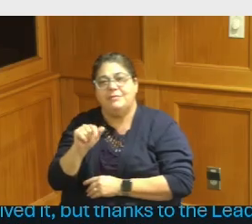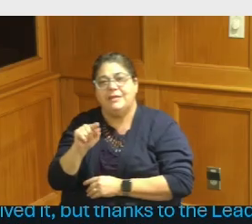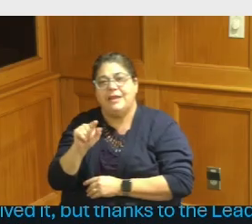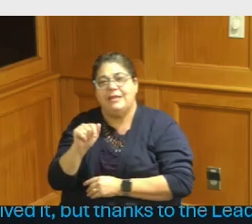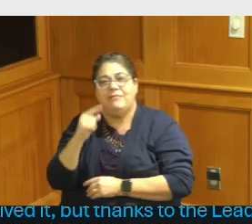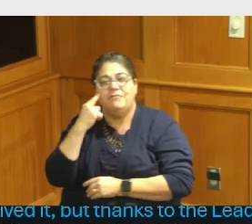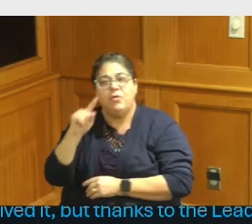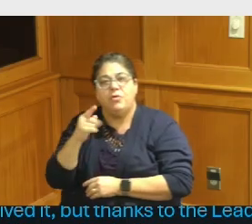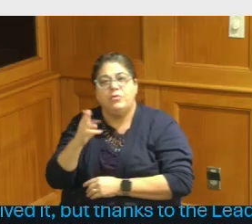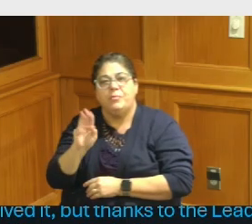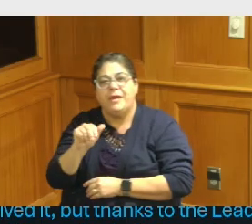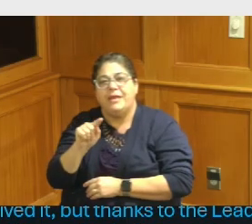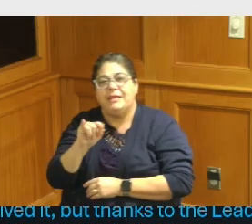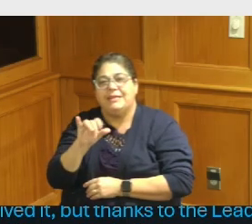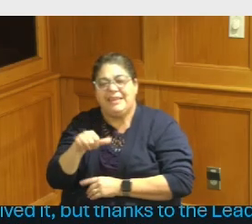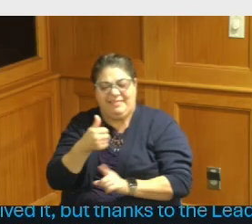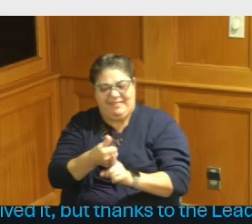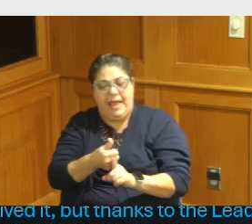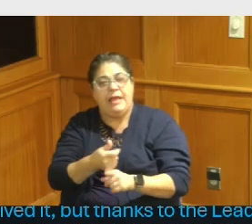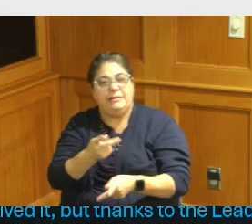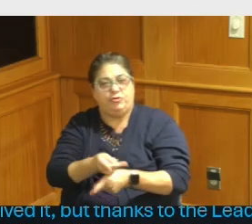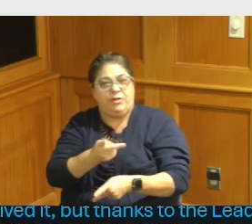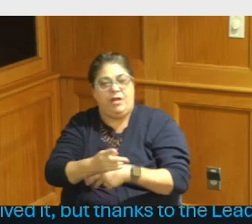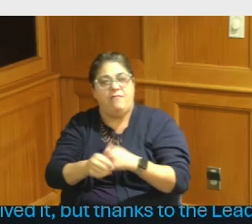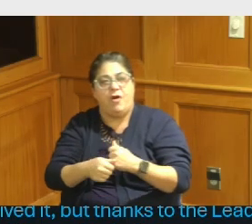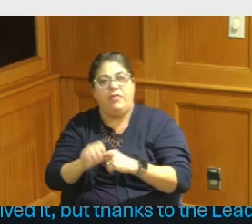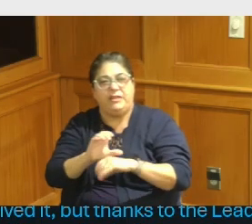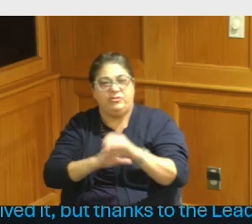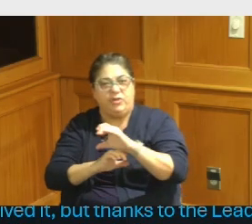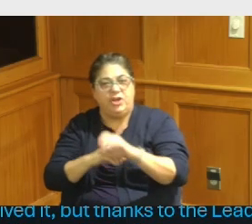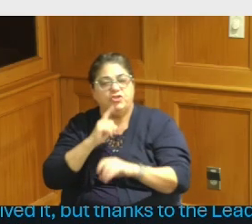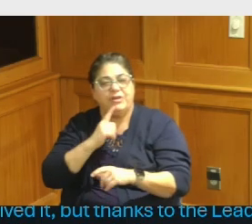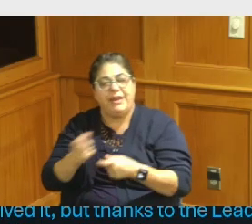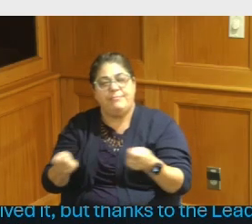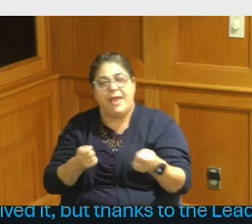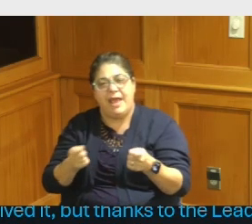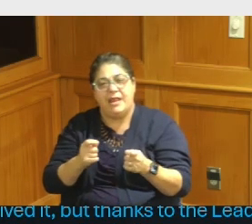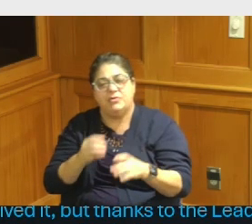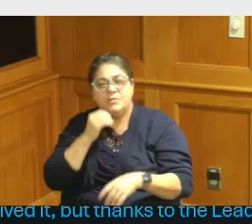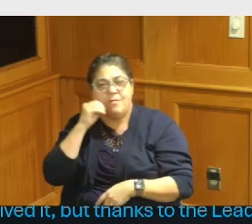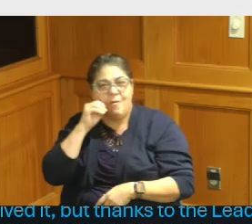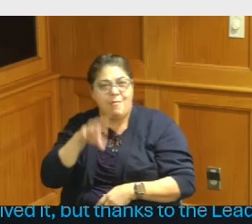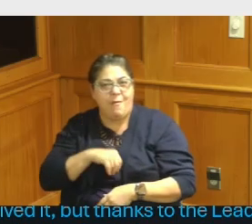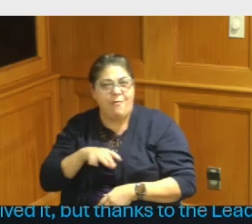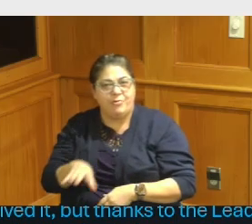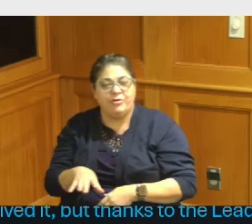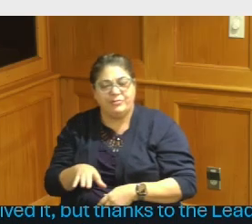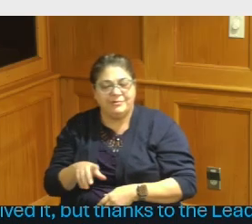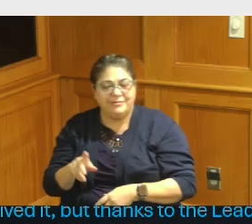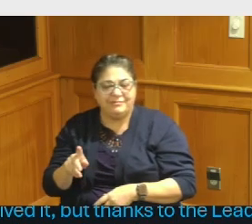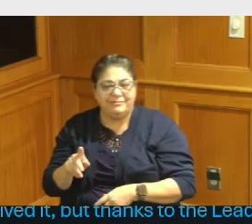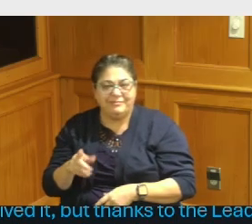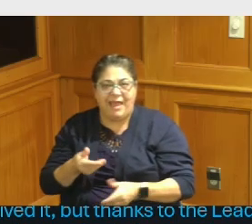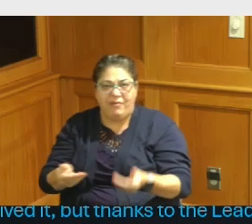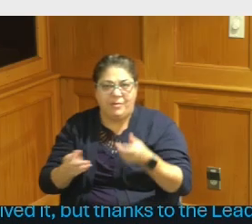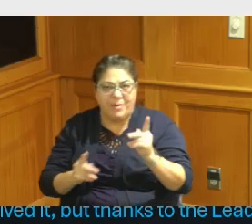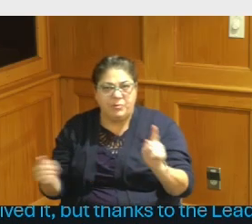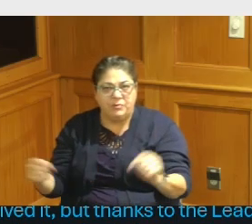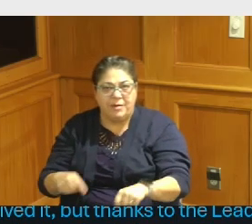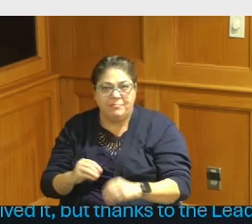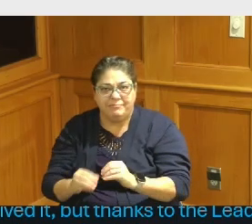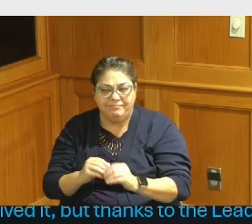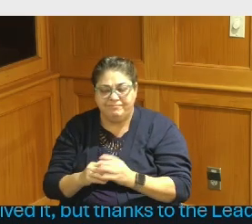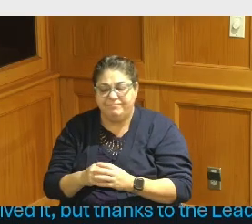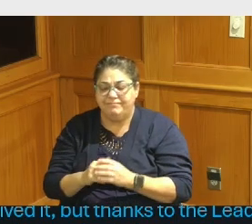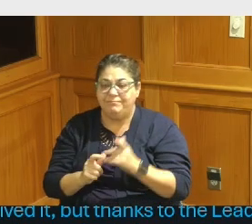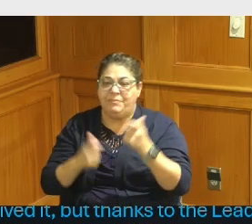all of the construction work and managed those vendors for the homeowner. And this really had a huge impact